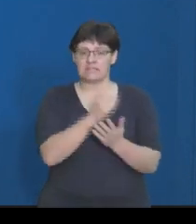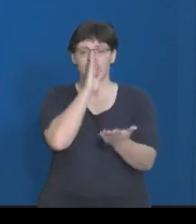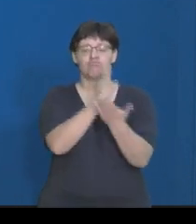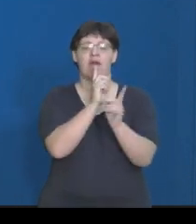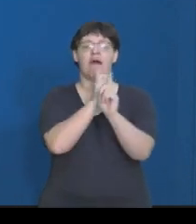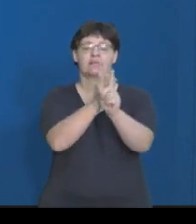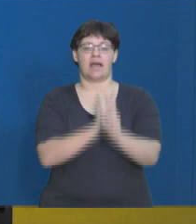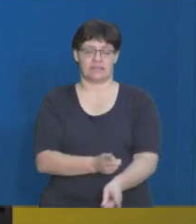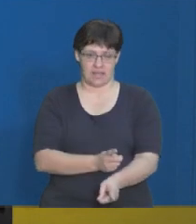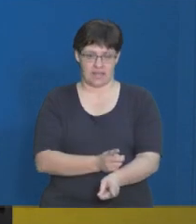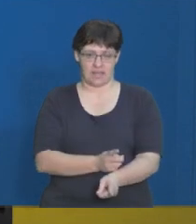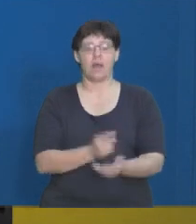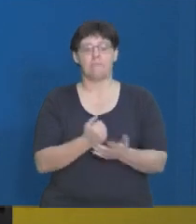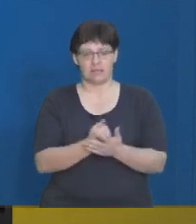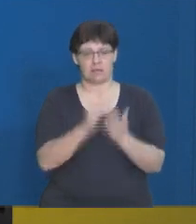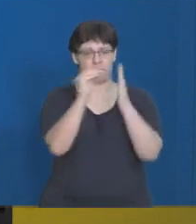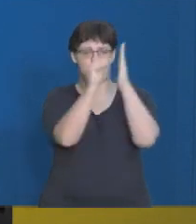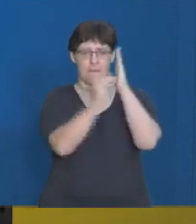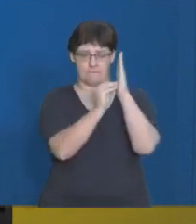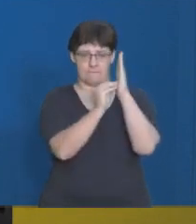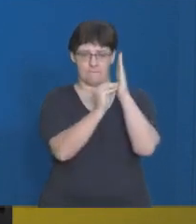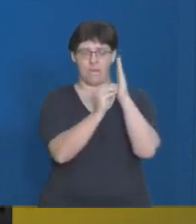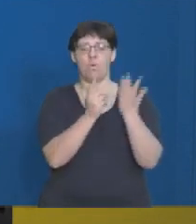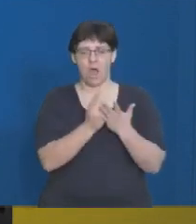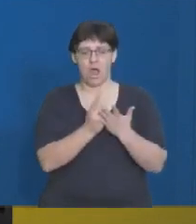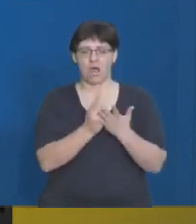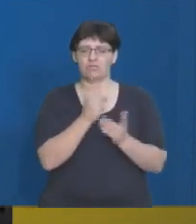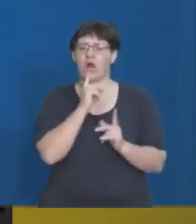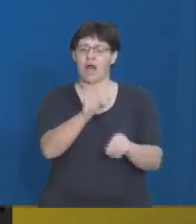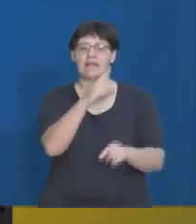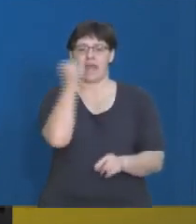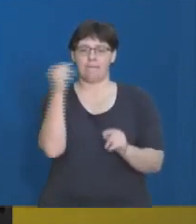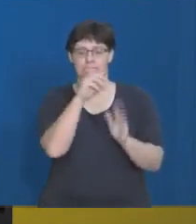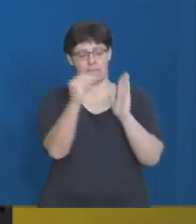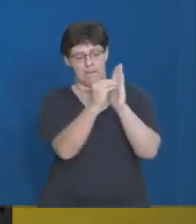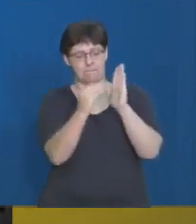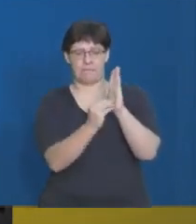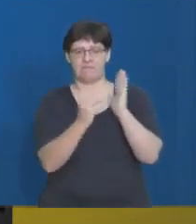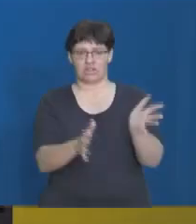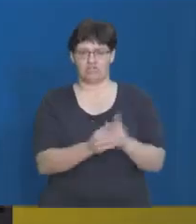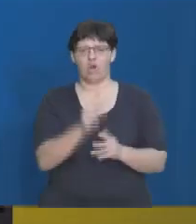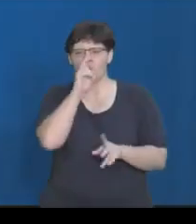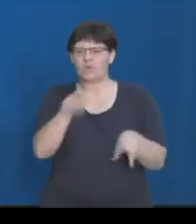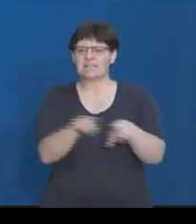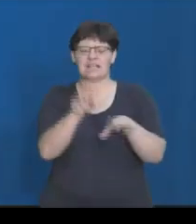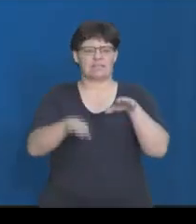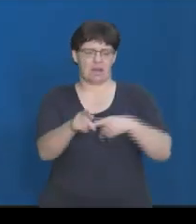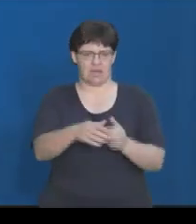the answer, and you need to just write, because you are just simply asked to name, right? Your answer would look something like